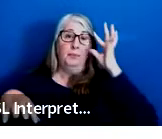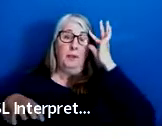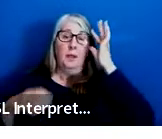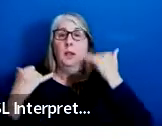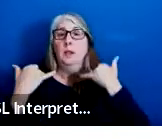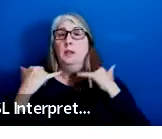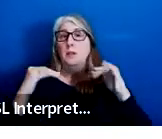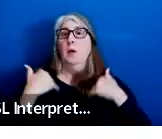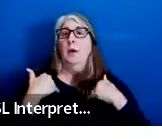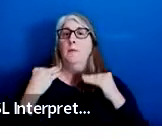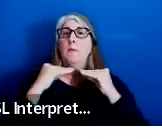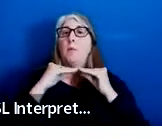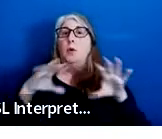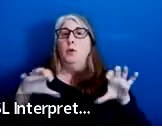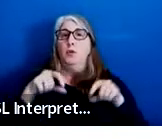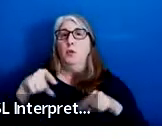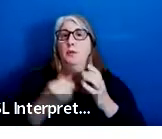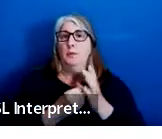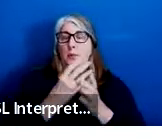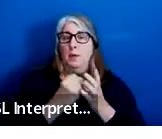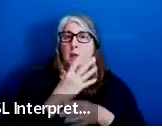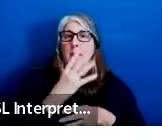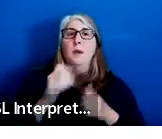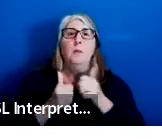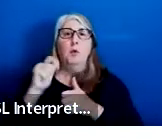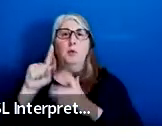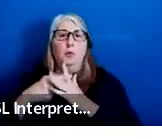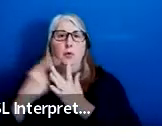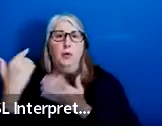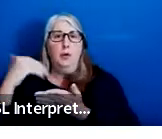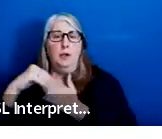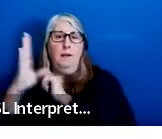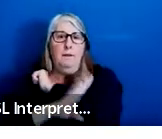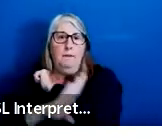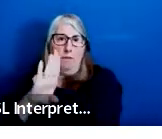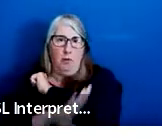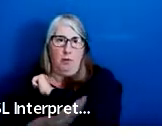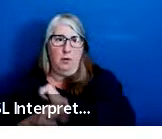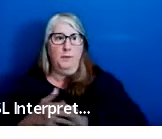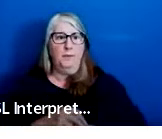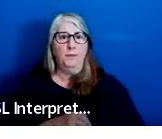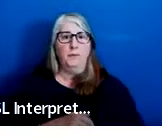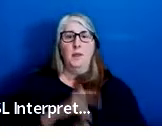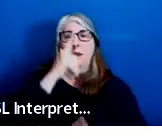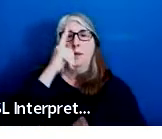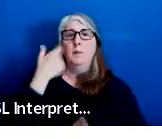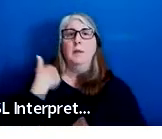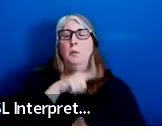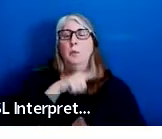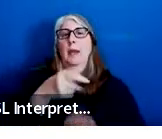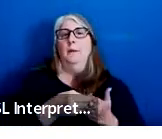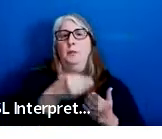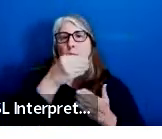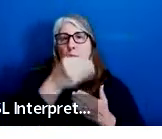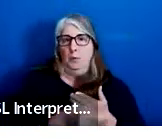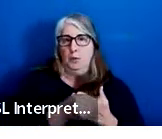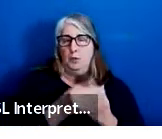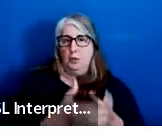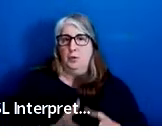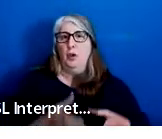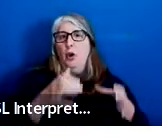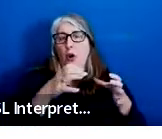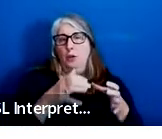the spring, but the majority will start again in the fall because we split the purchase of the carts over 2 budgets to be fiscally